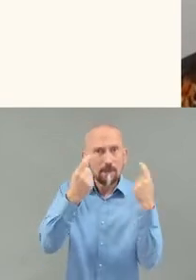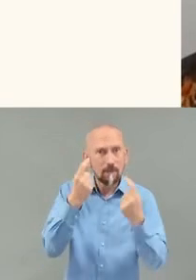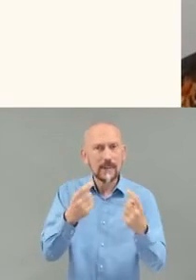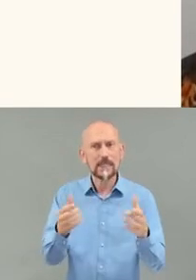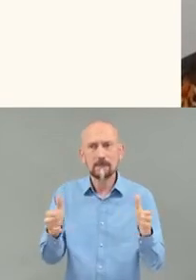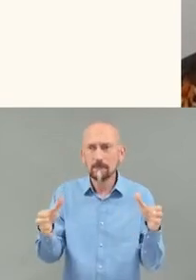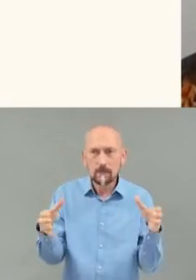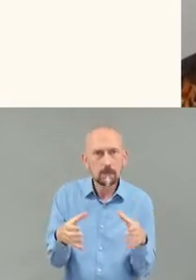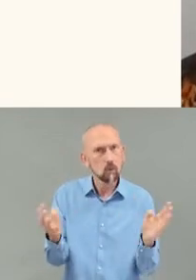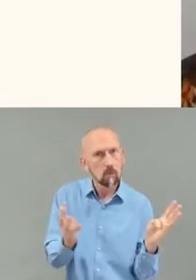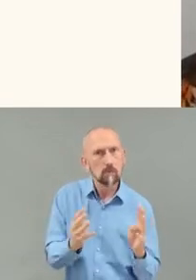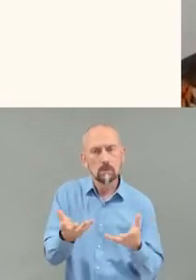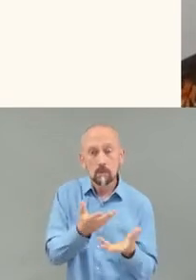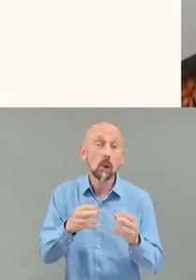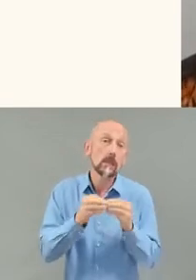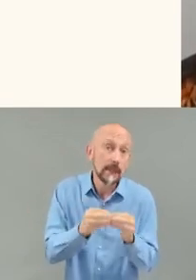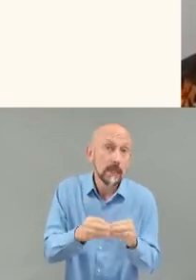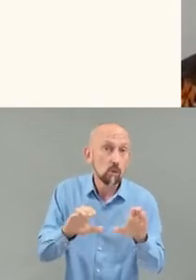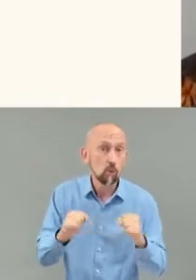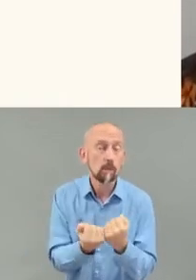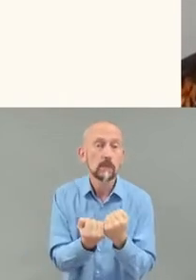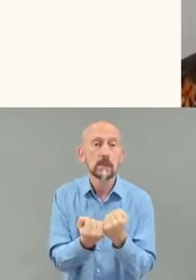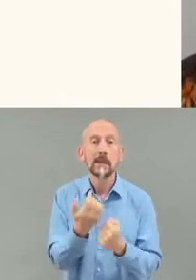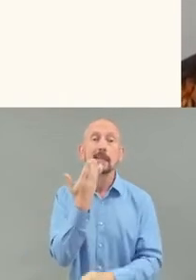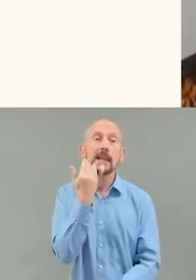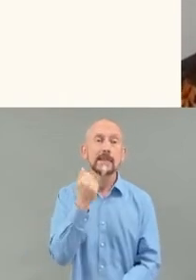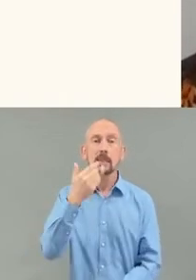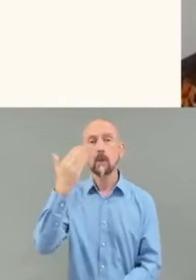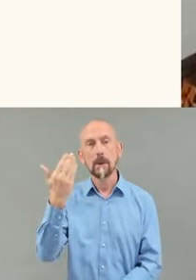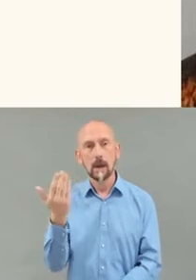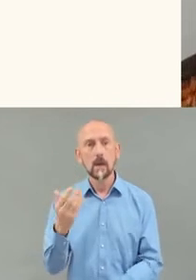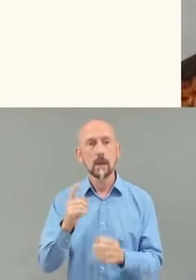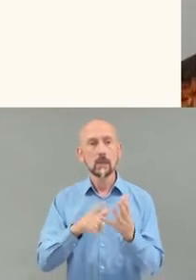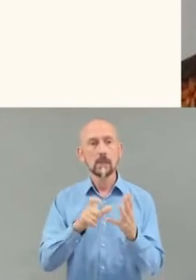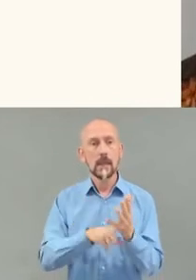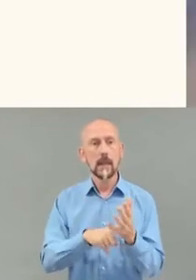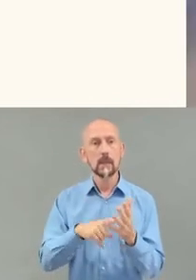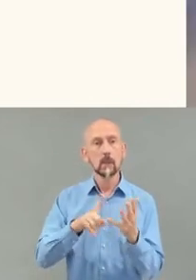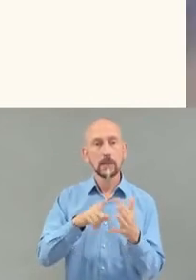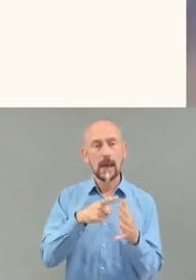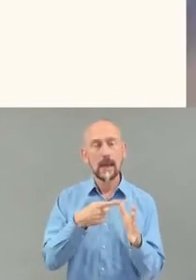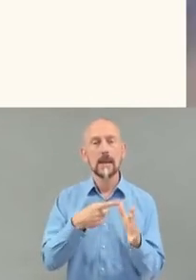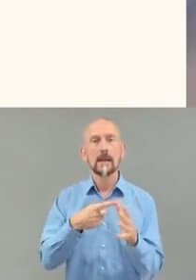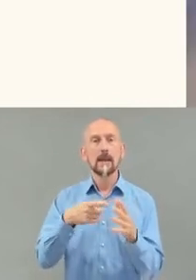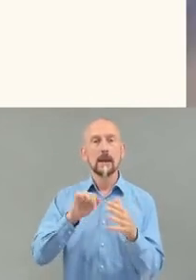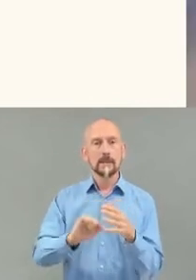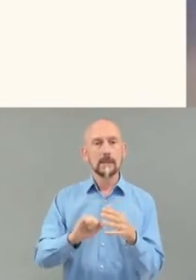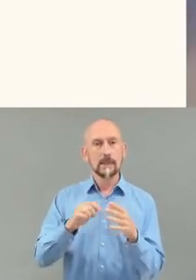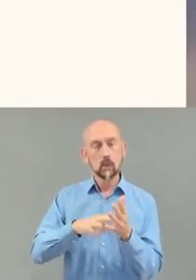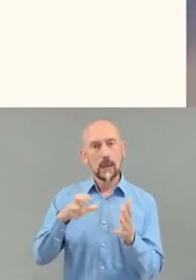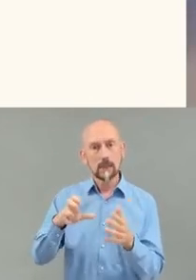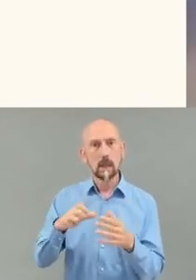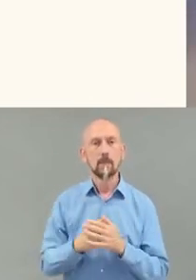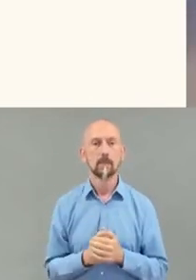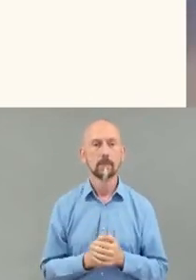our latest webinar was with UEA, UCL, Southampton, and Newcastle. Since November last year, I've